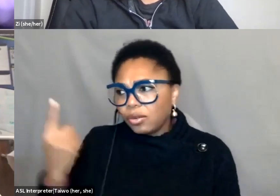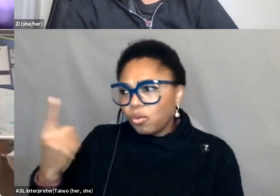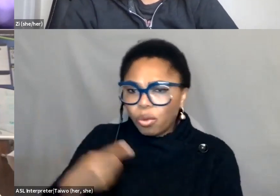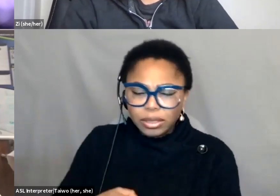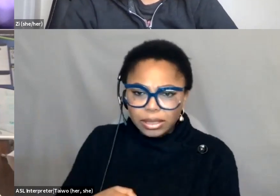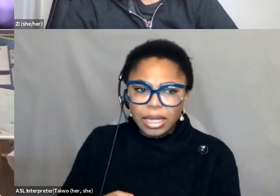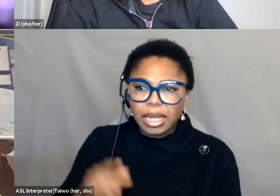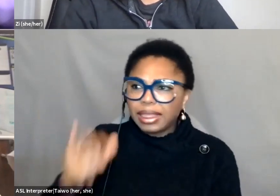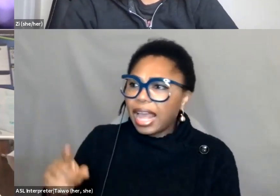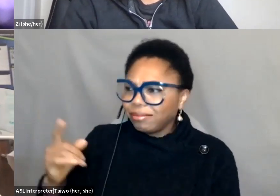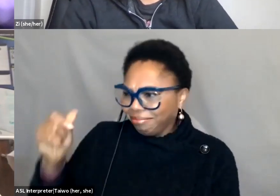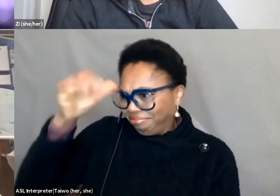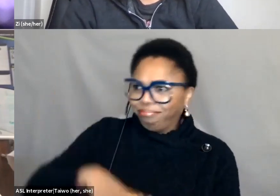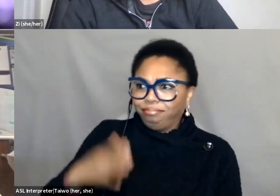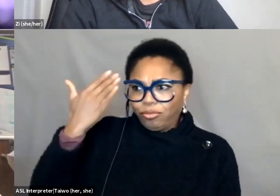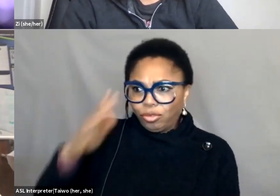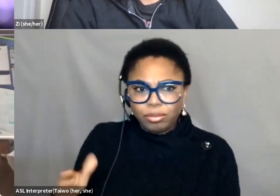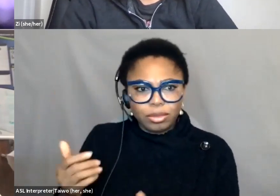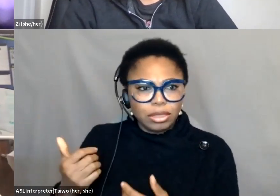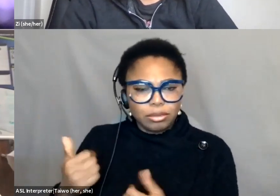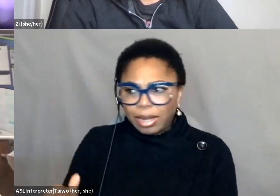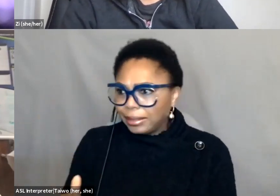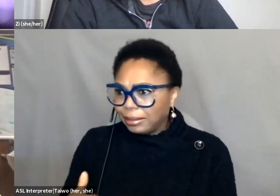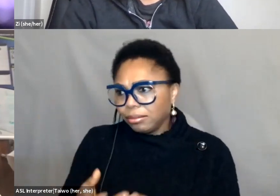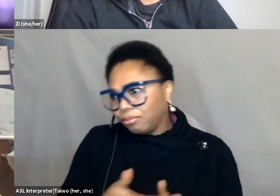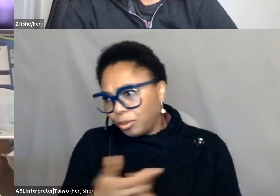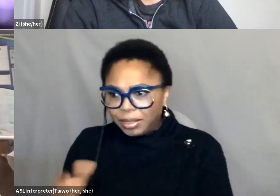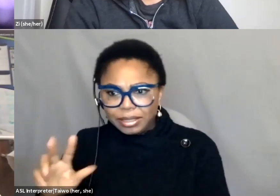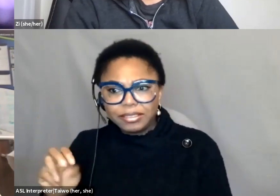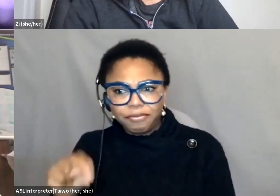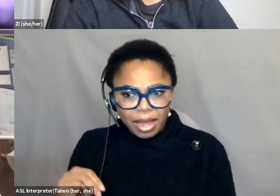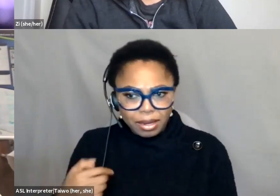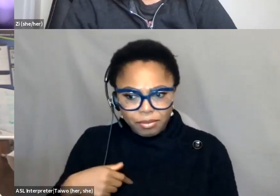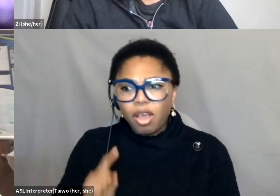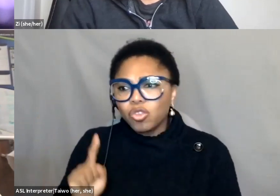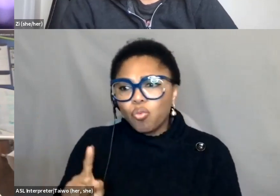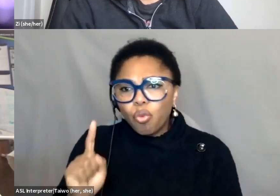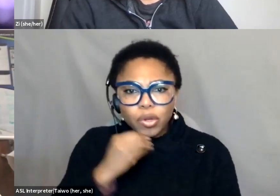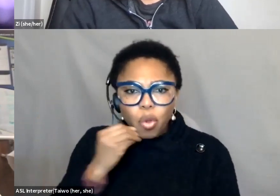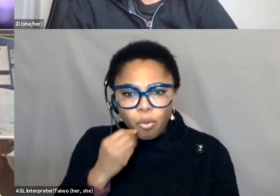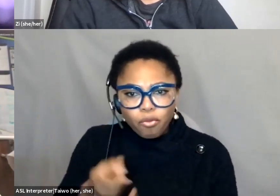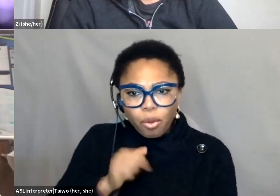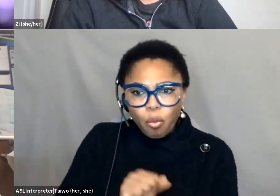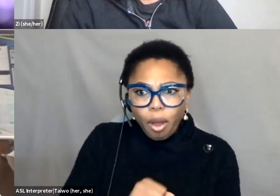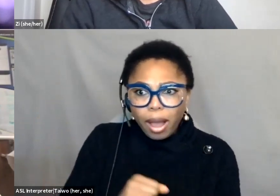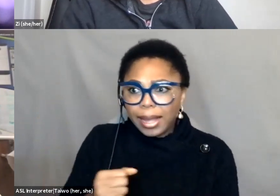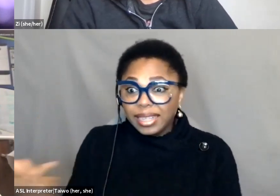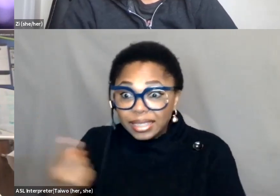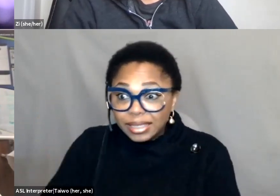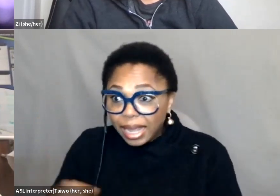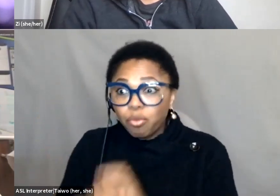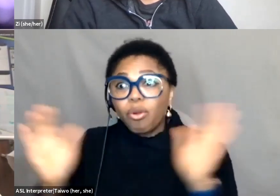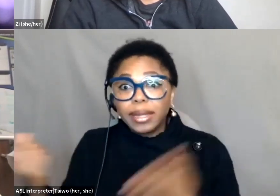that random dude tried to get me in his van while I was walking home from work in broad daylight, and that